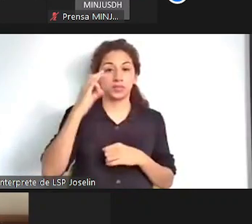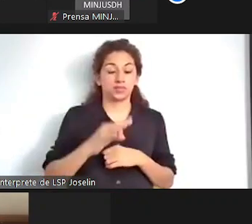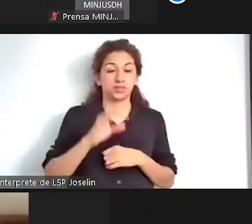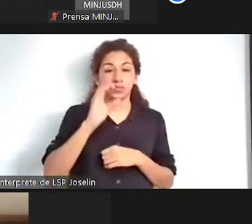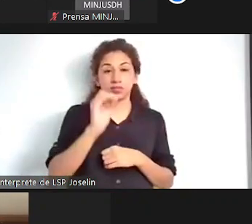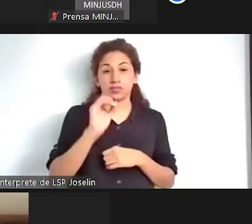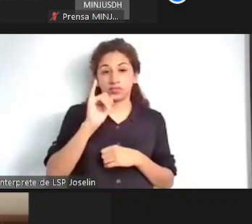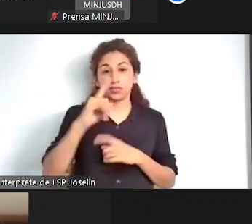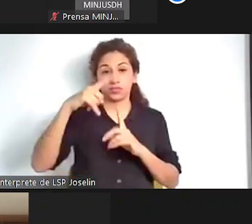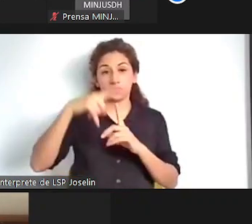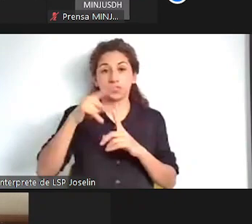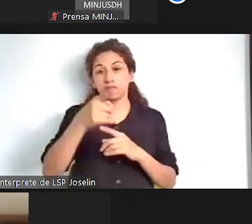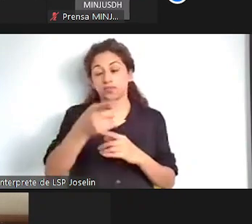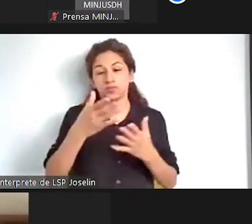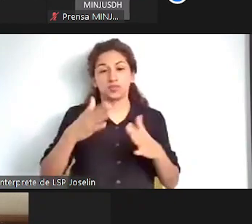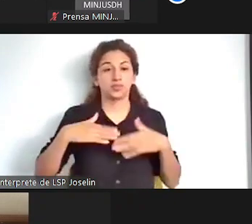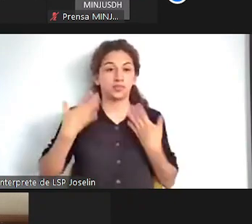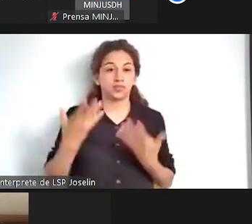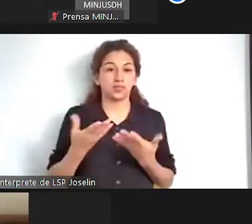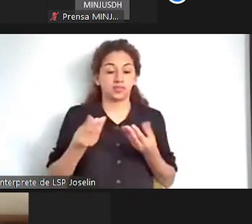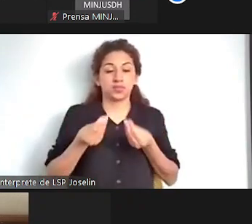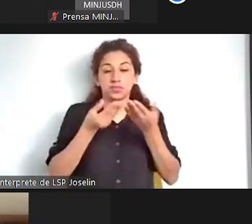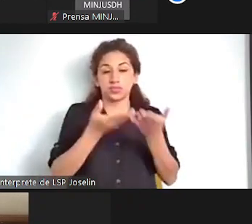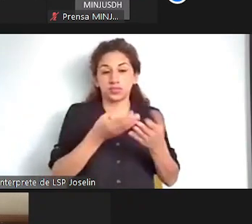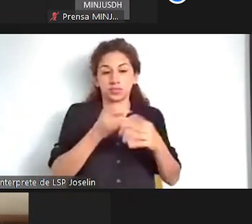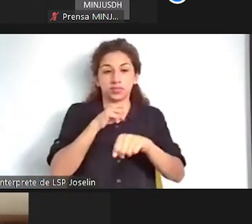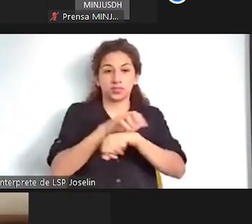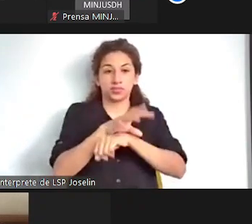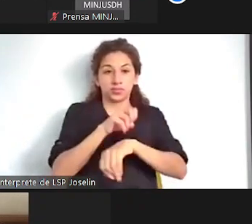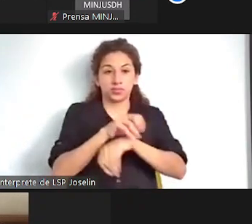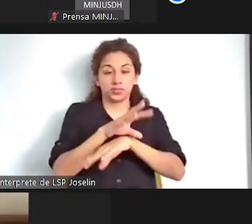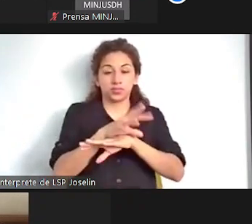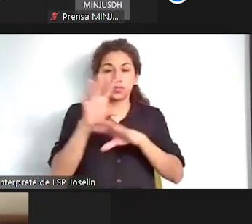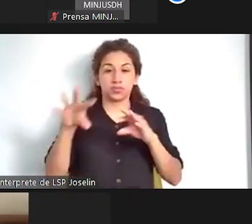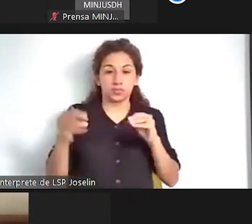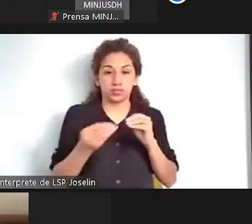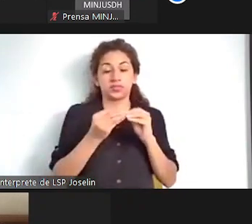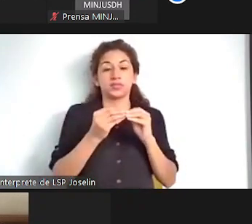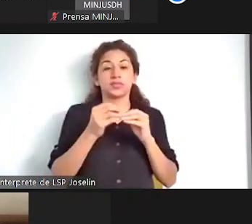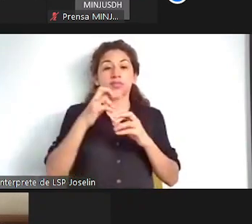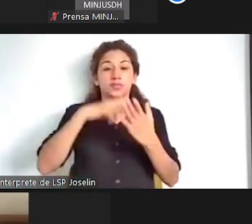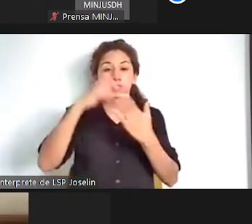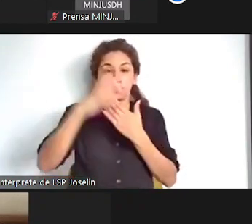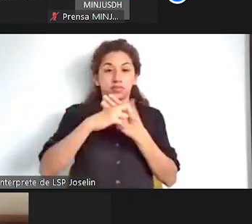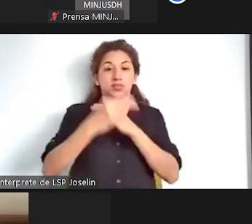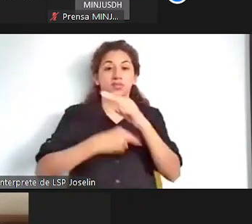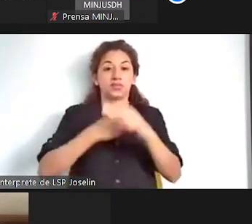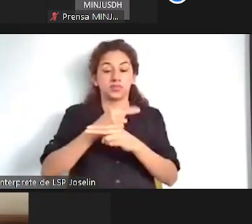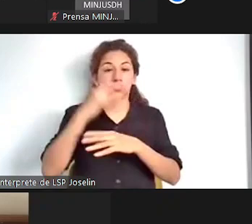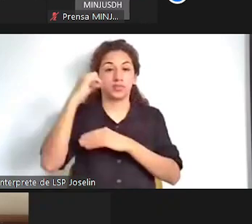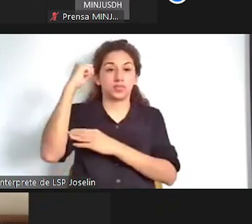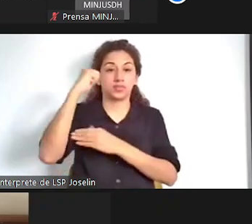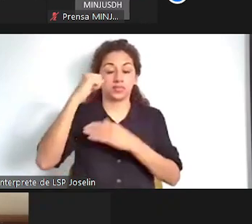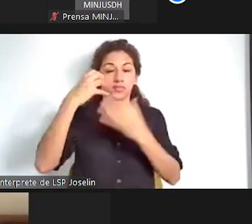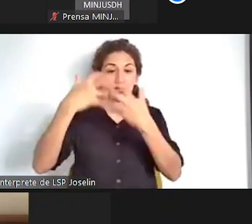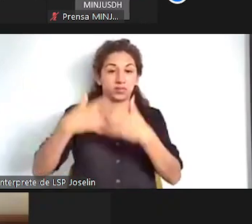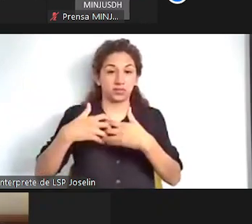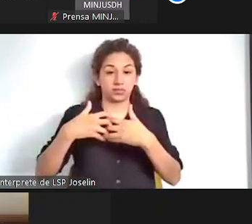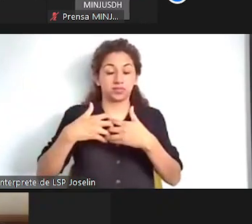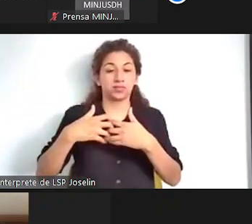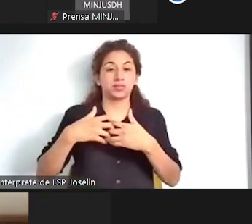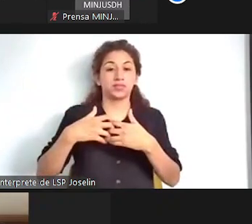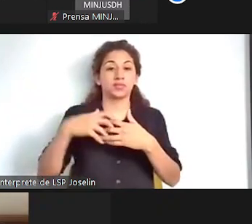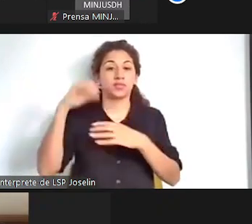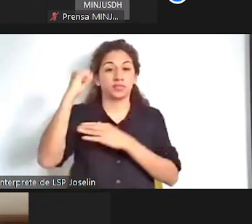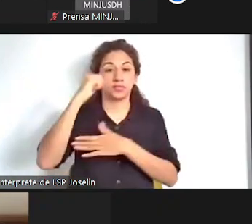to give us an answer from the standpoint of the ilo for the implementation of